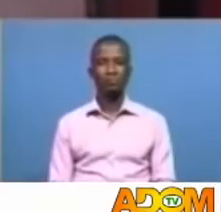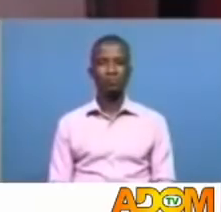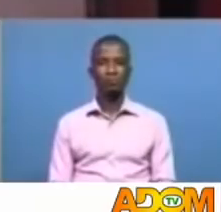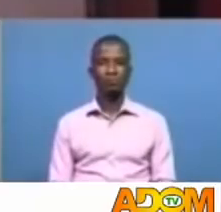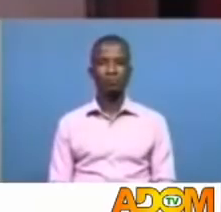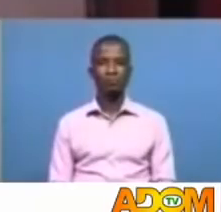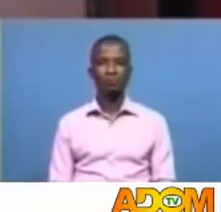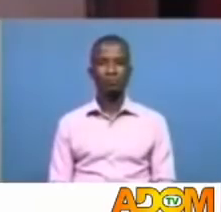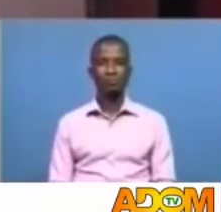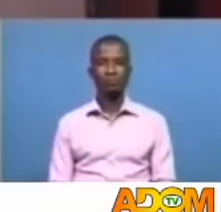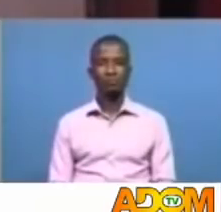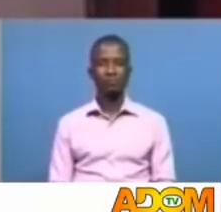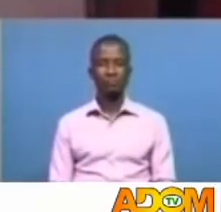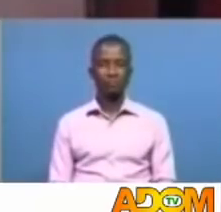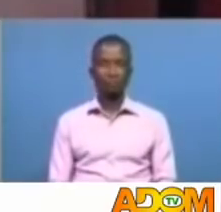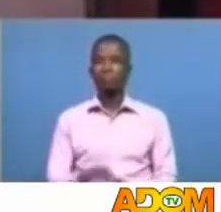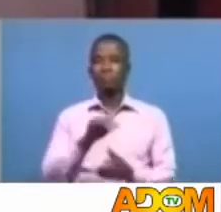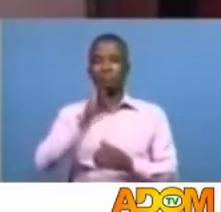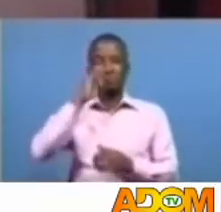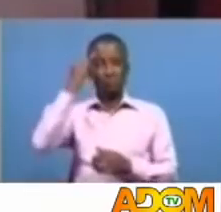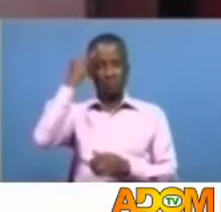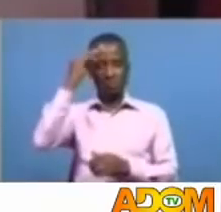counsel for petitioner has argued